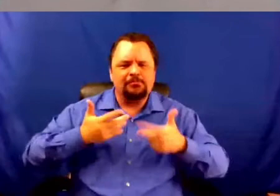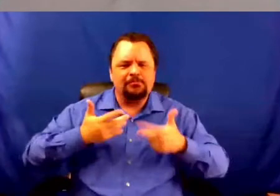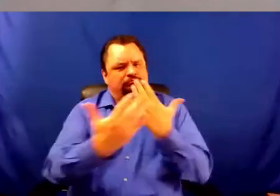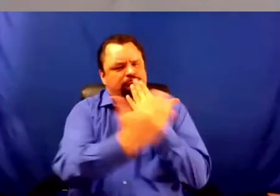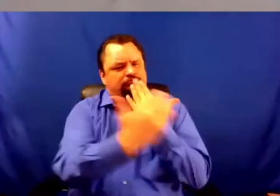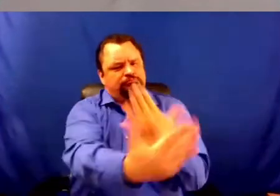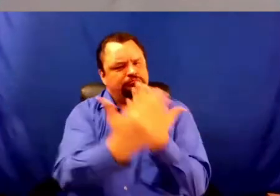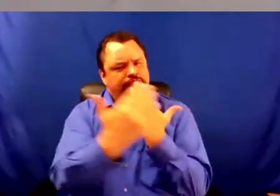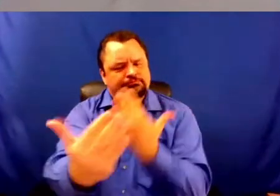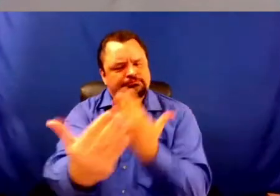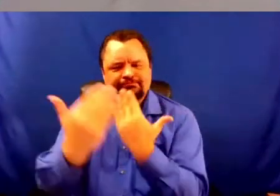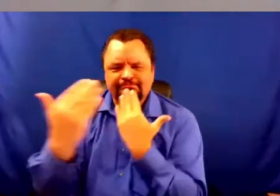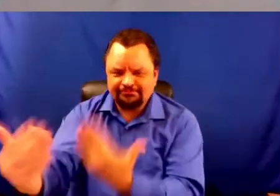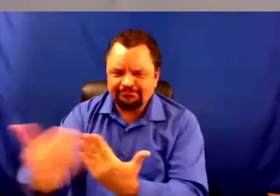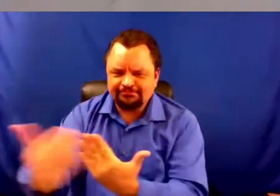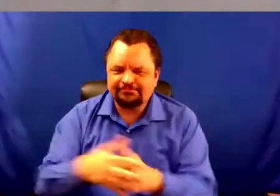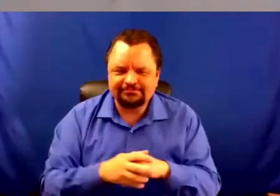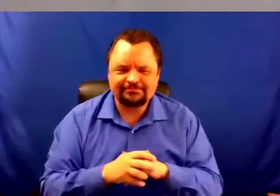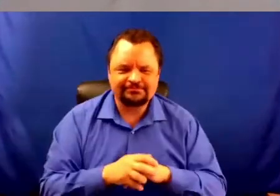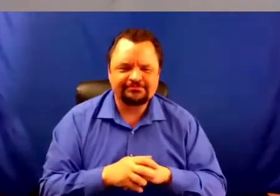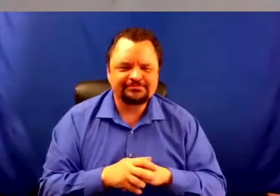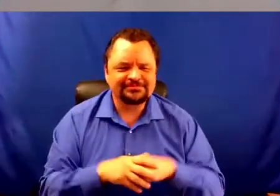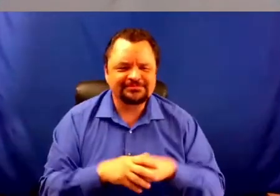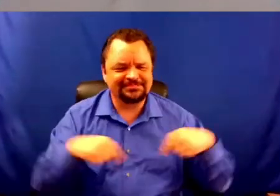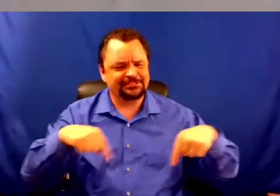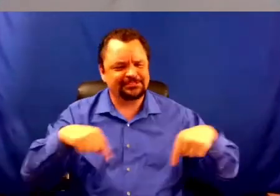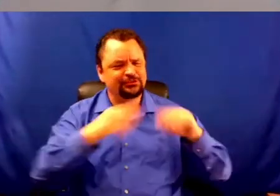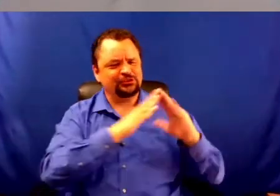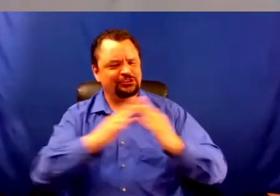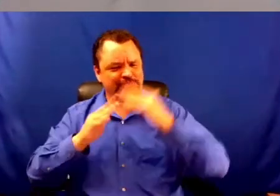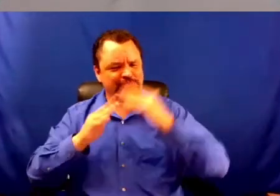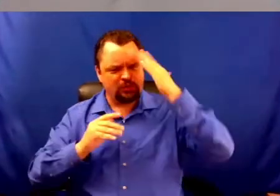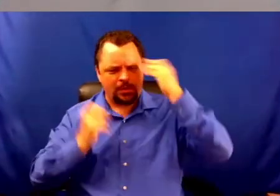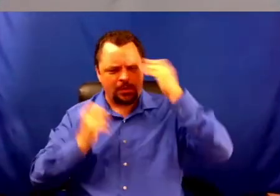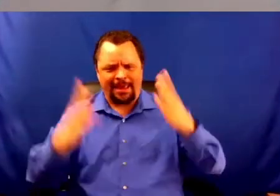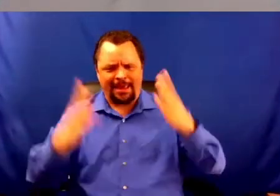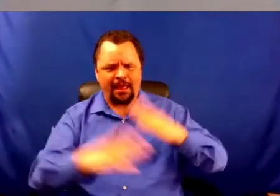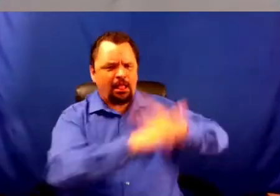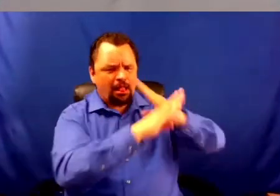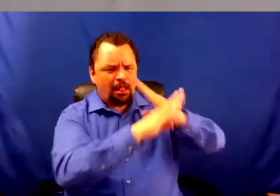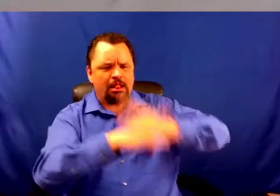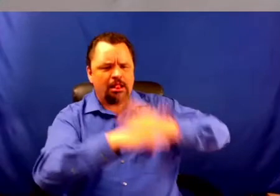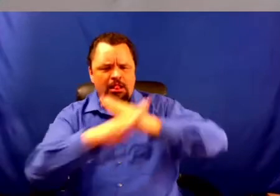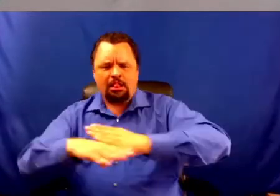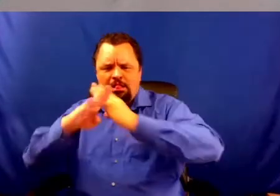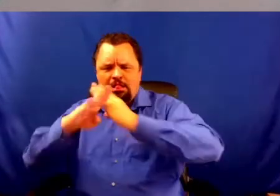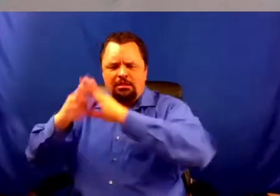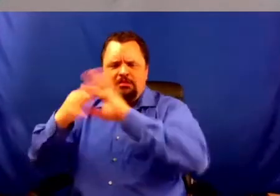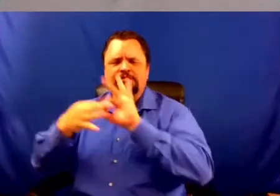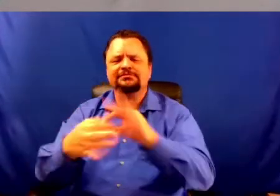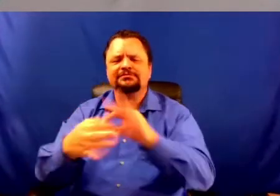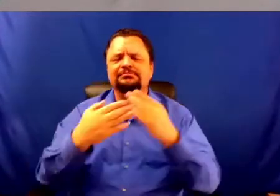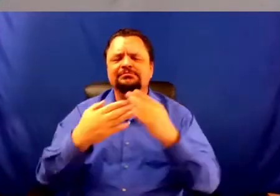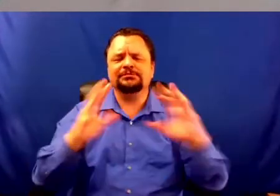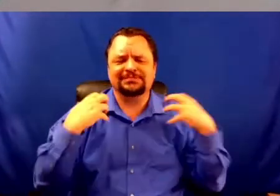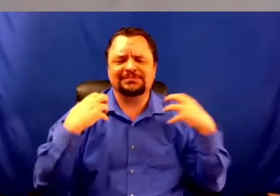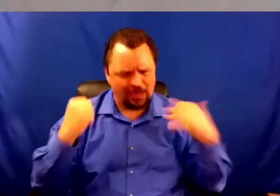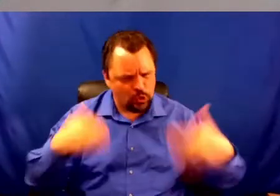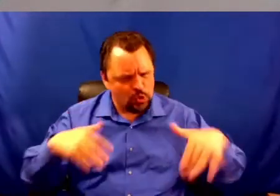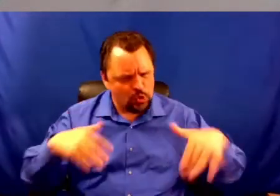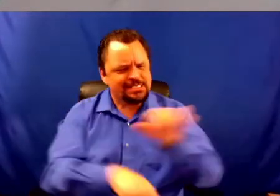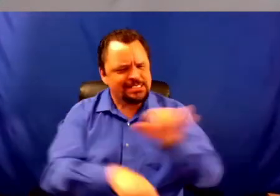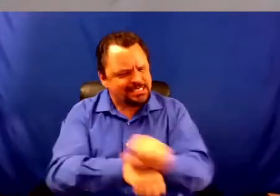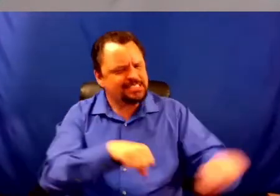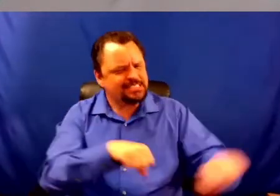much. I want my community to know that public health exists and what you guys do and all the work that you guys